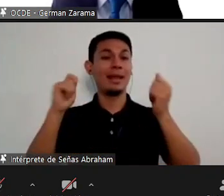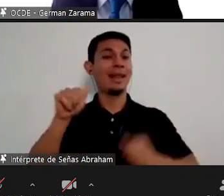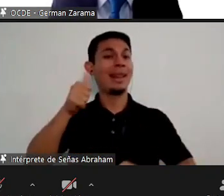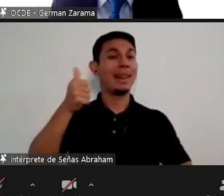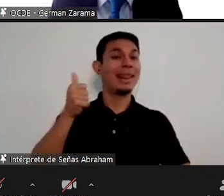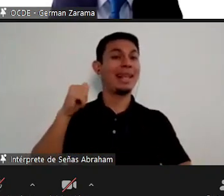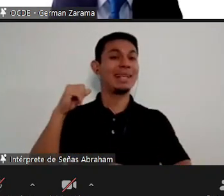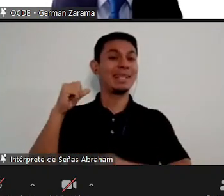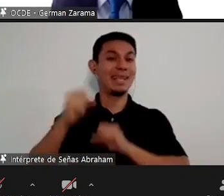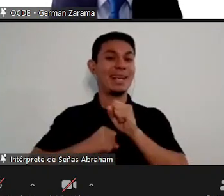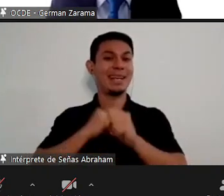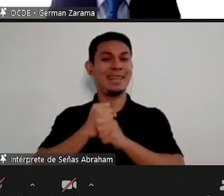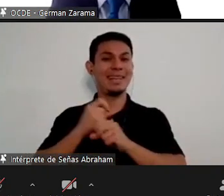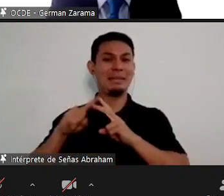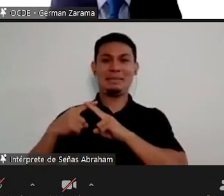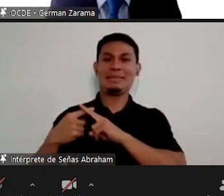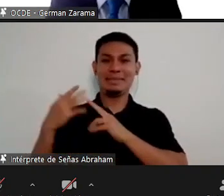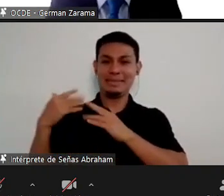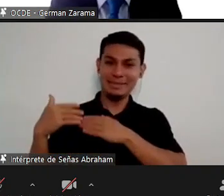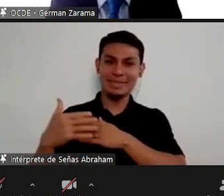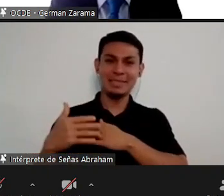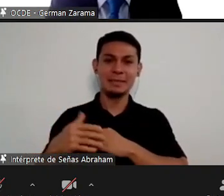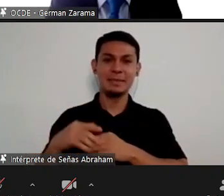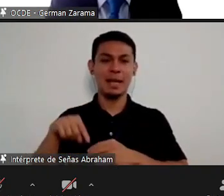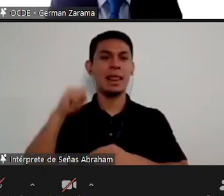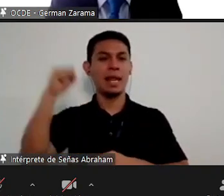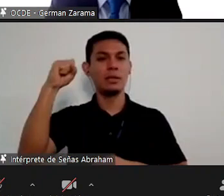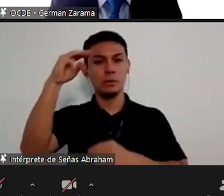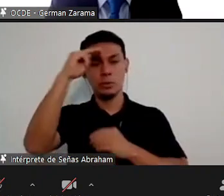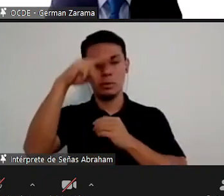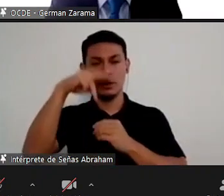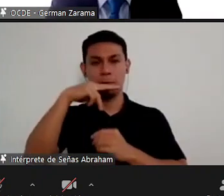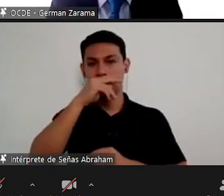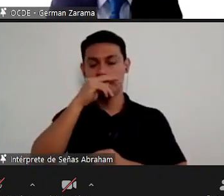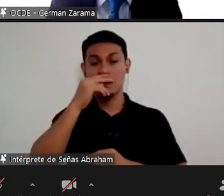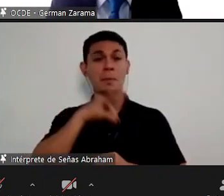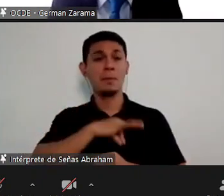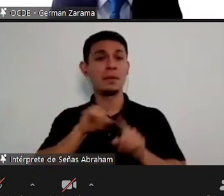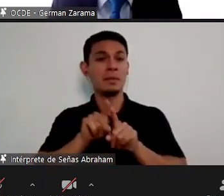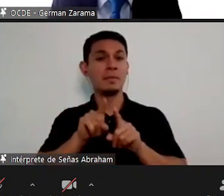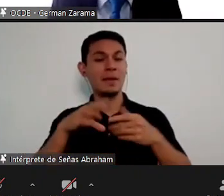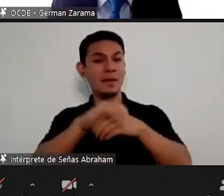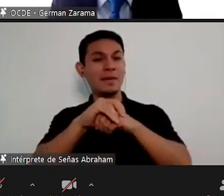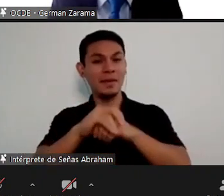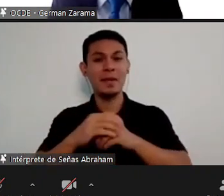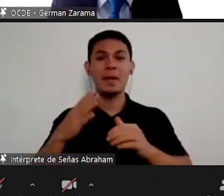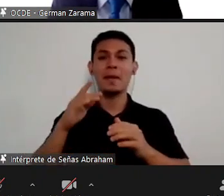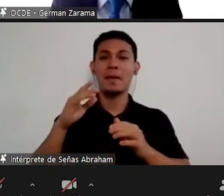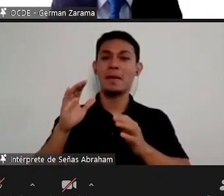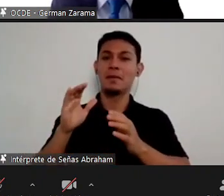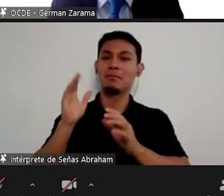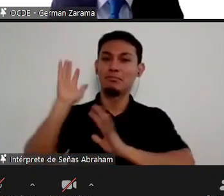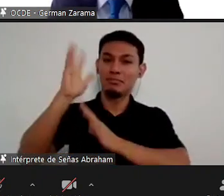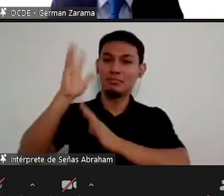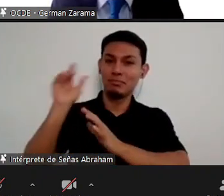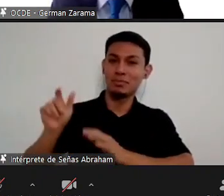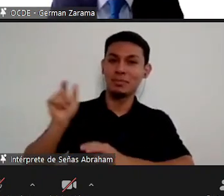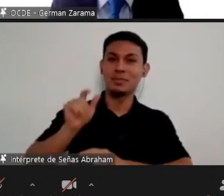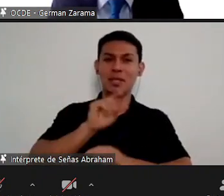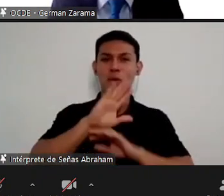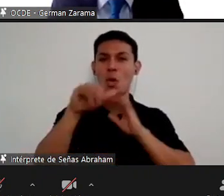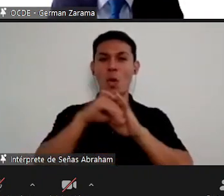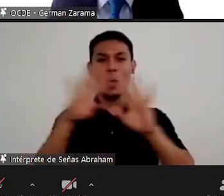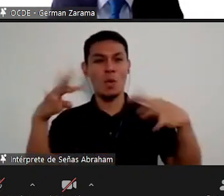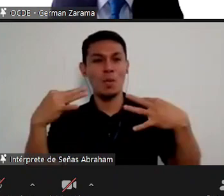celebrated the 10th anniversary of the guiding principles and human uh from the united nations i would like to thank all the